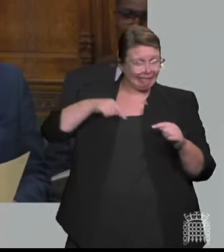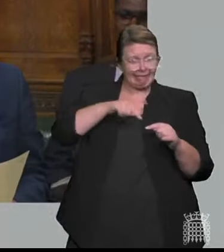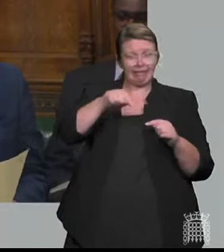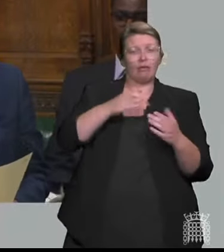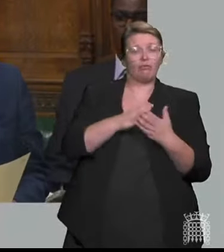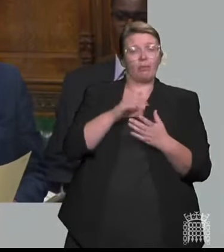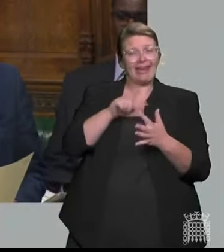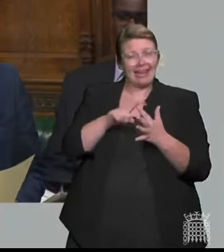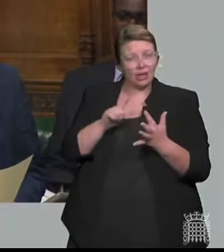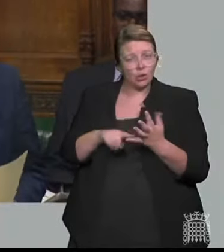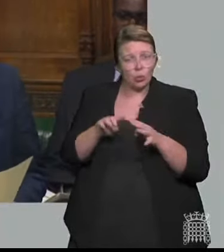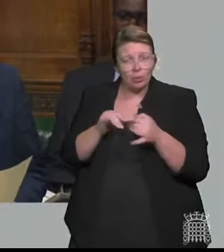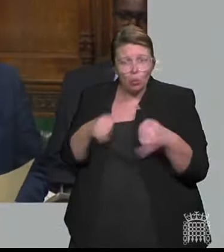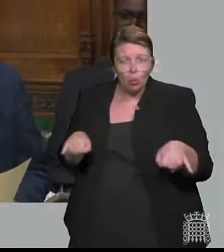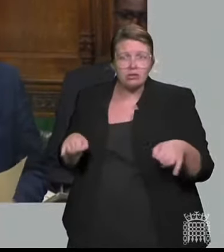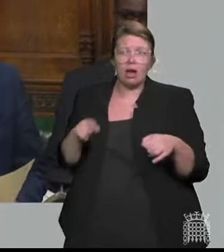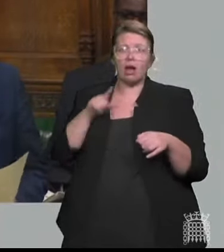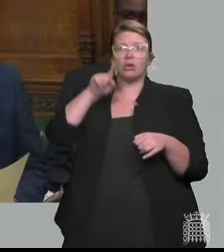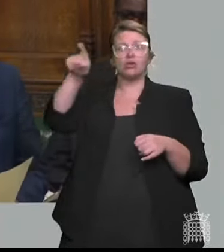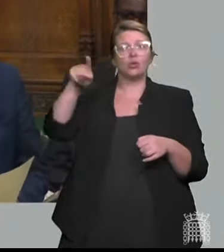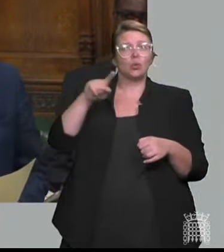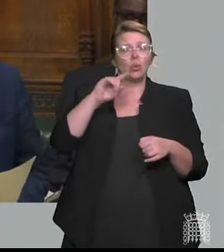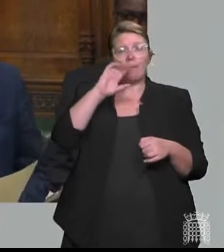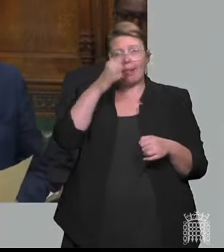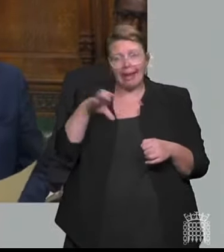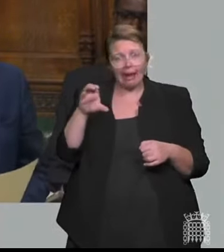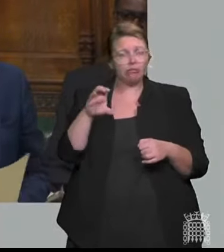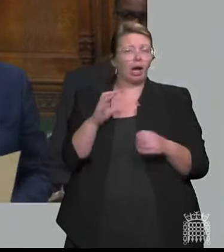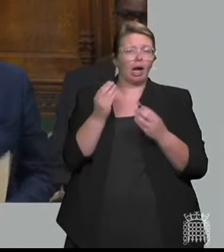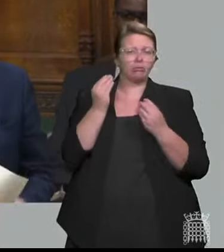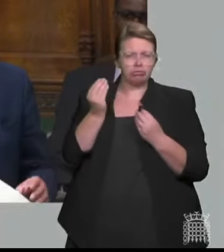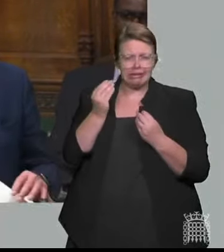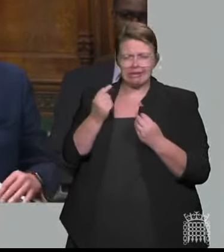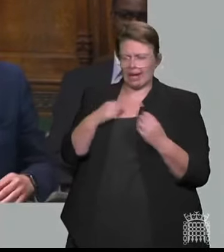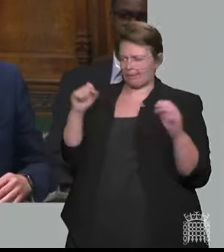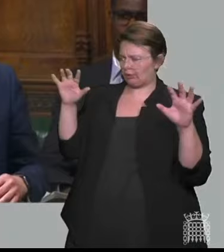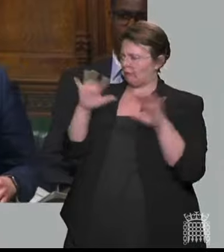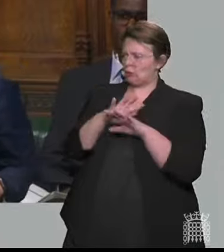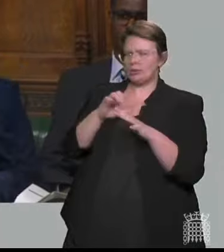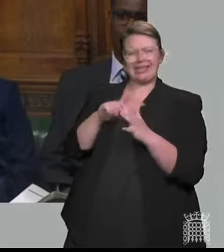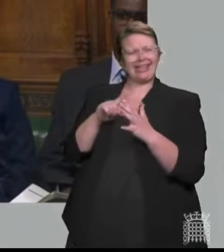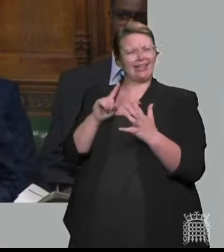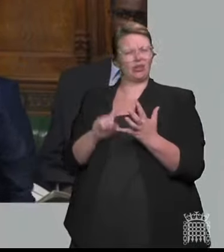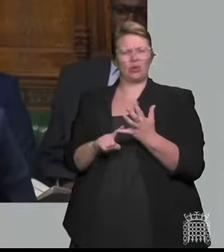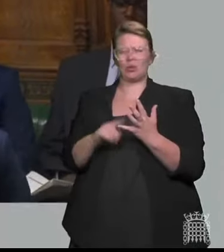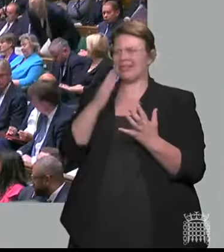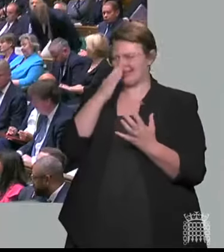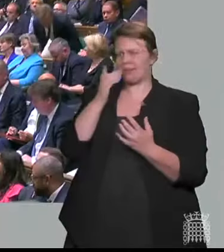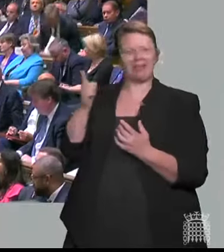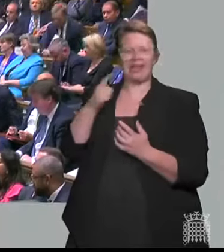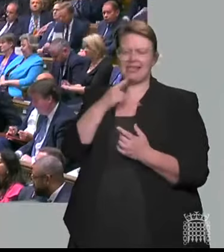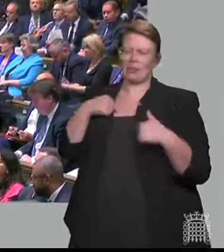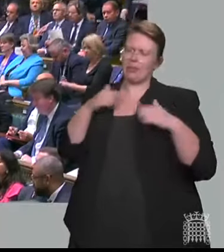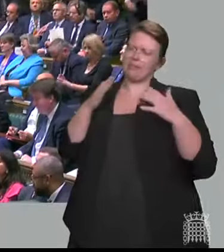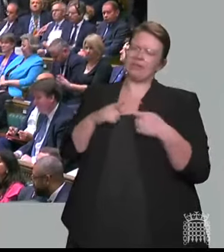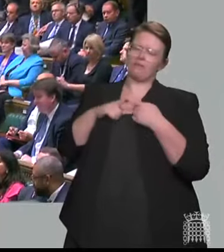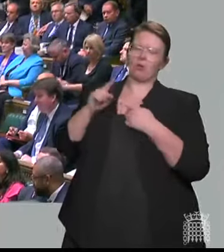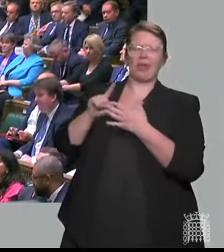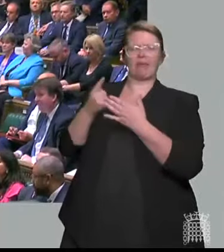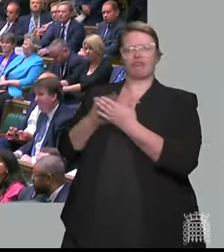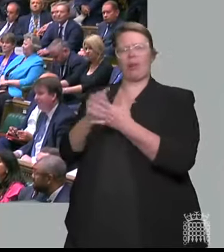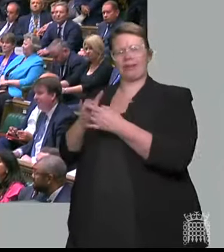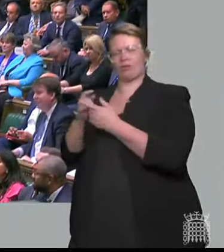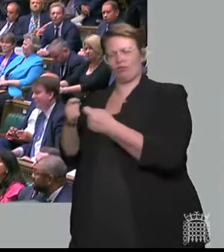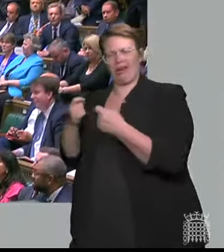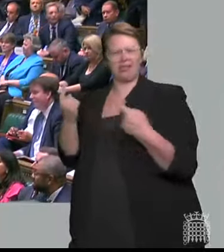into Bulgaria and Greece. Is he as confused as I am by the EU's double standards on this matter?